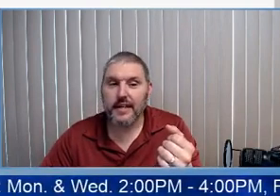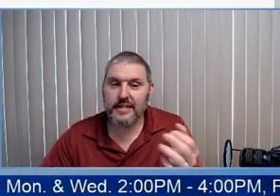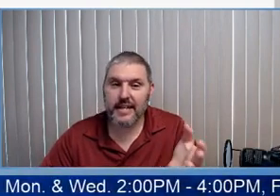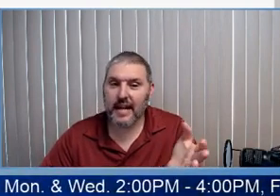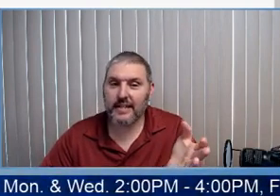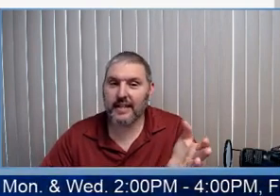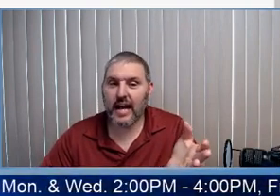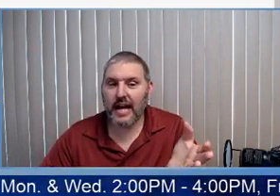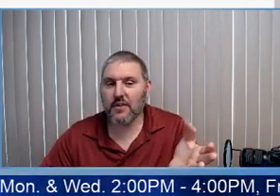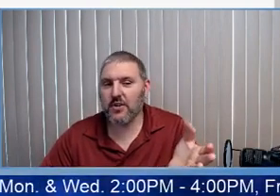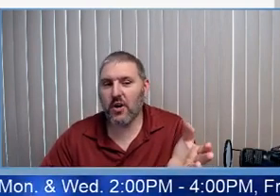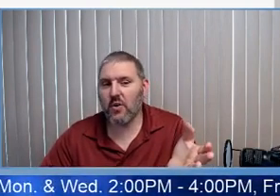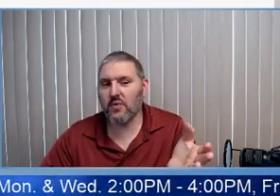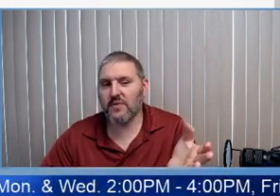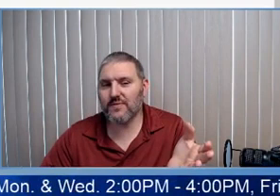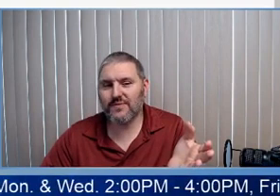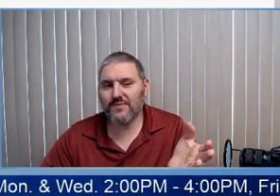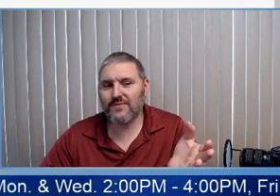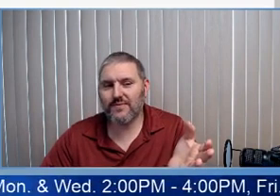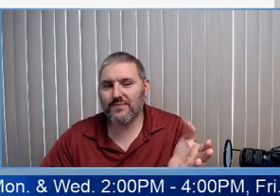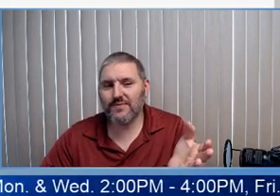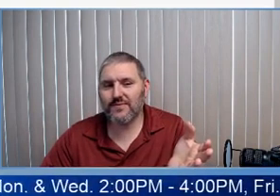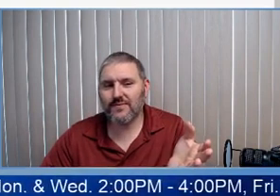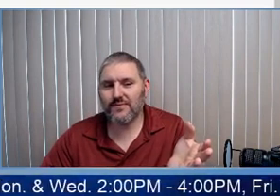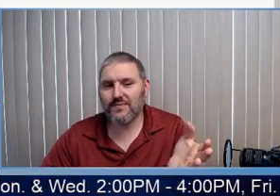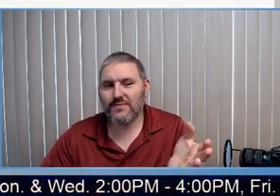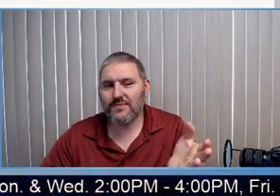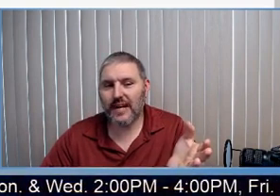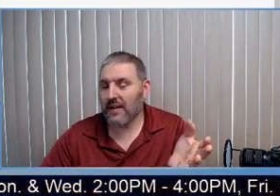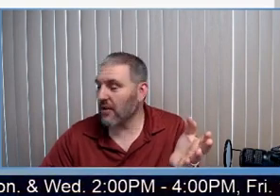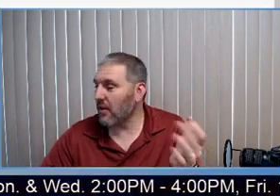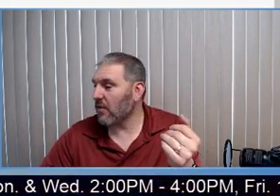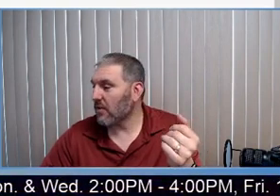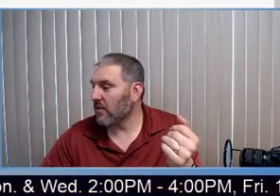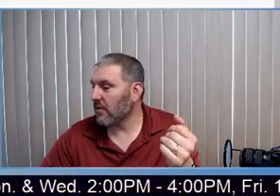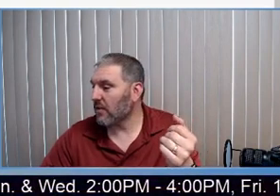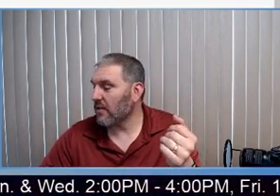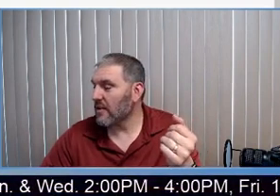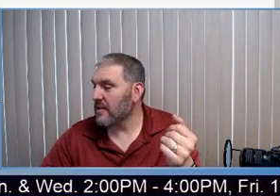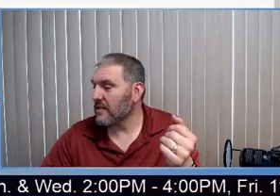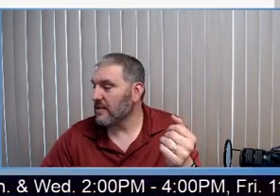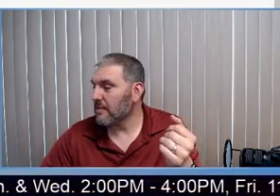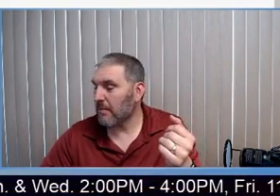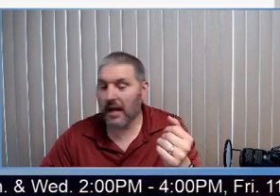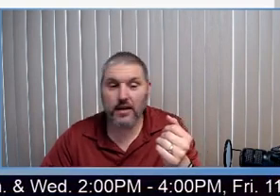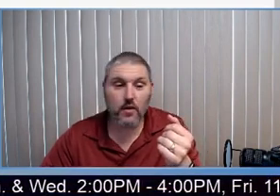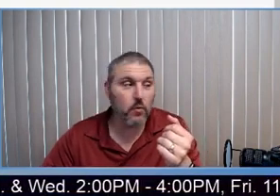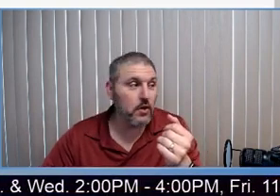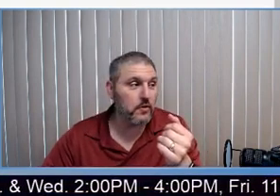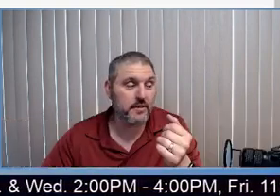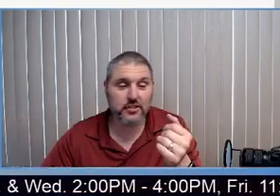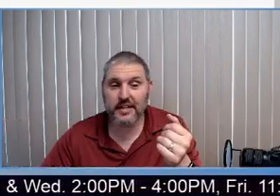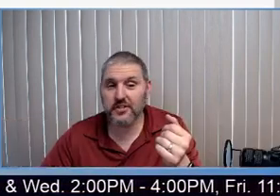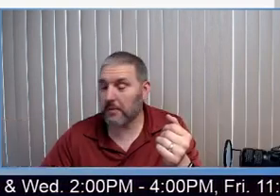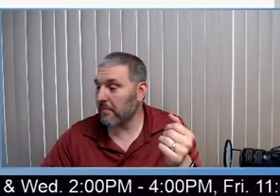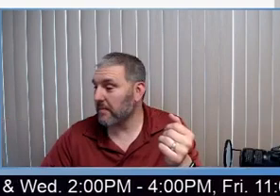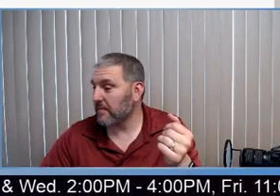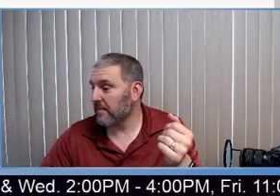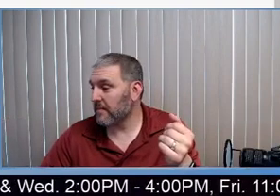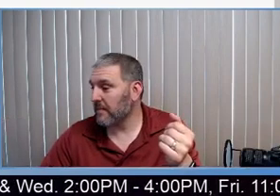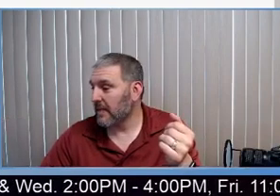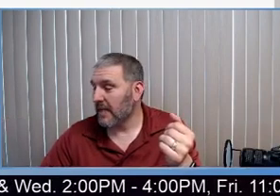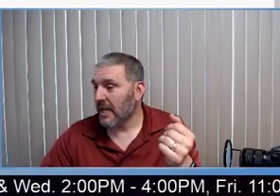exactly. I don't know. I don't know. but I know the one who can change